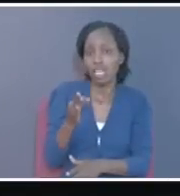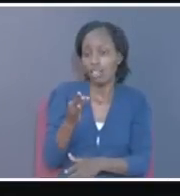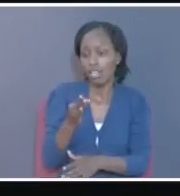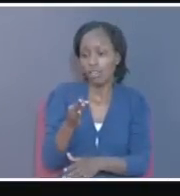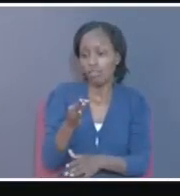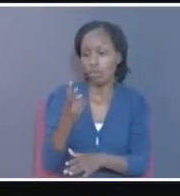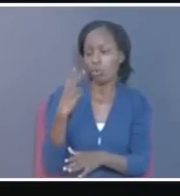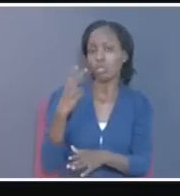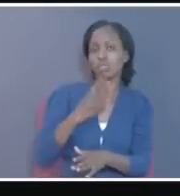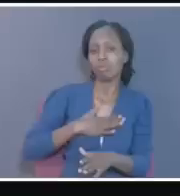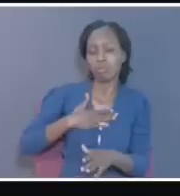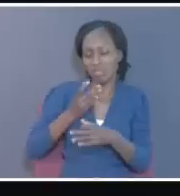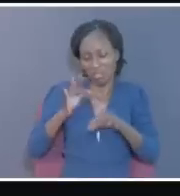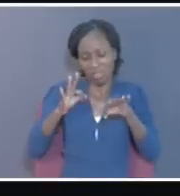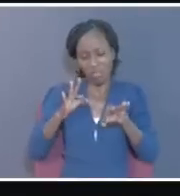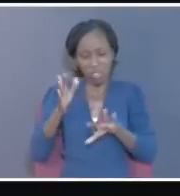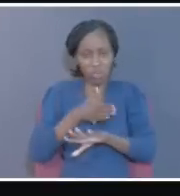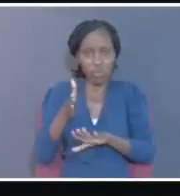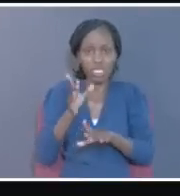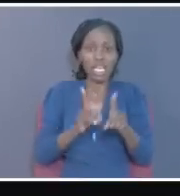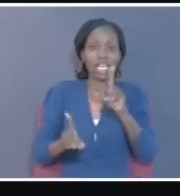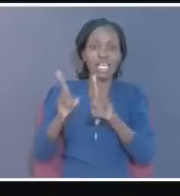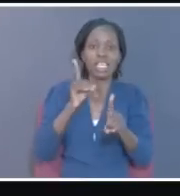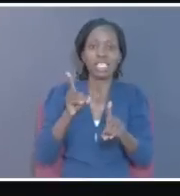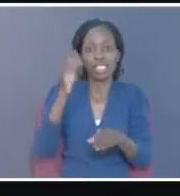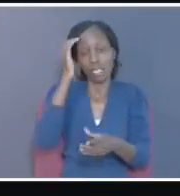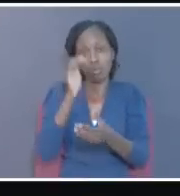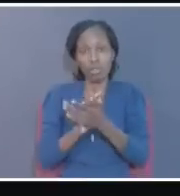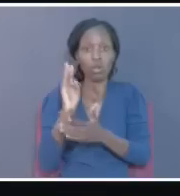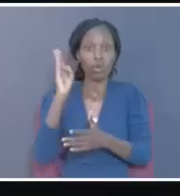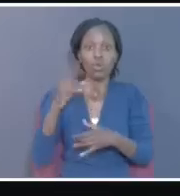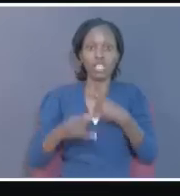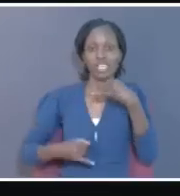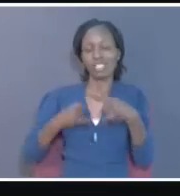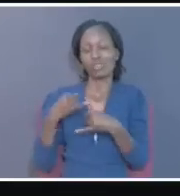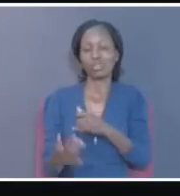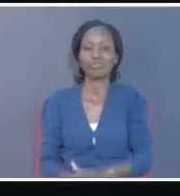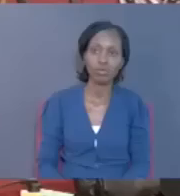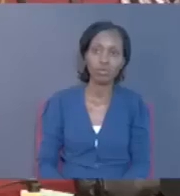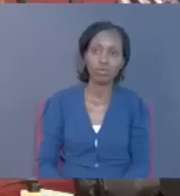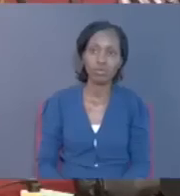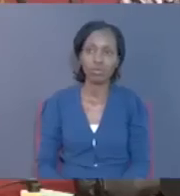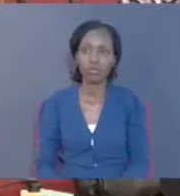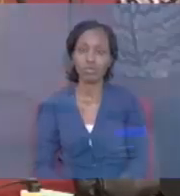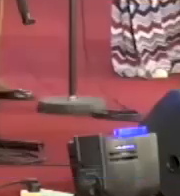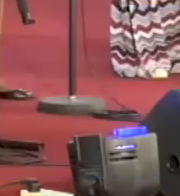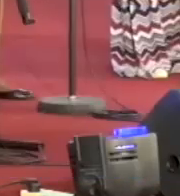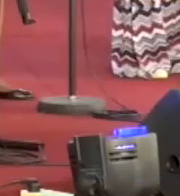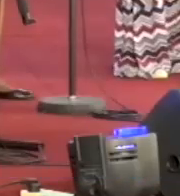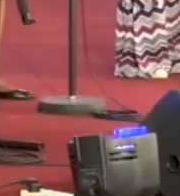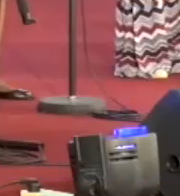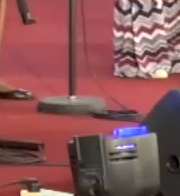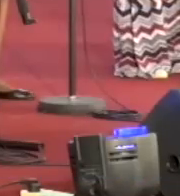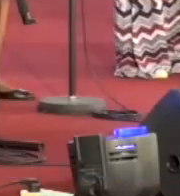to sing, feel free to dance along. And I believe you will enjoy as we move along. God bless you. You pour